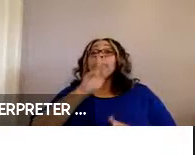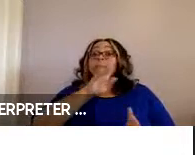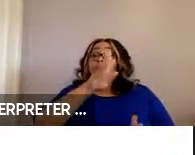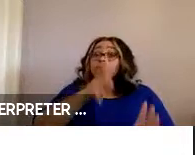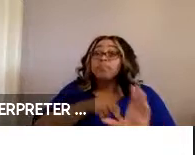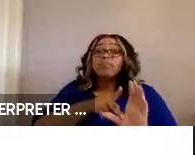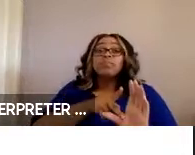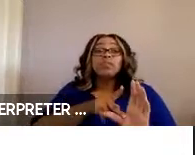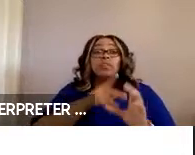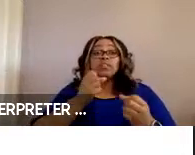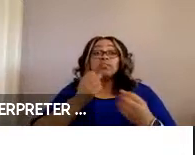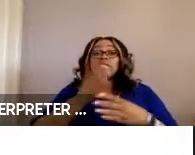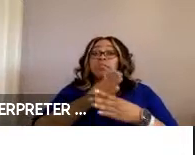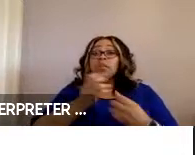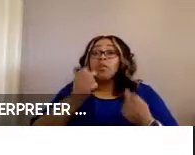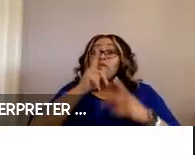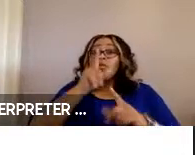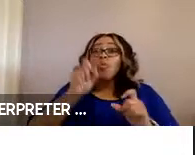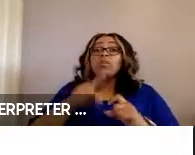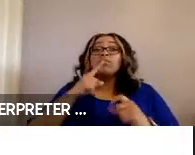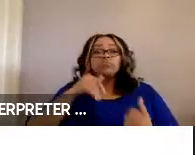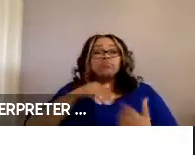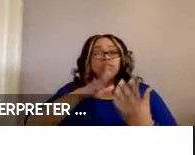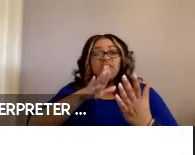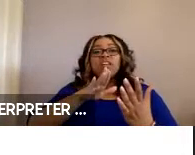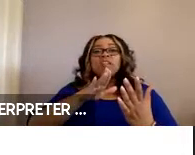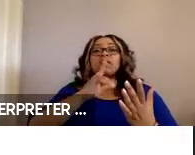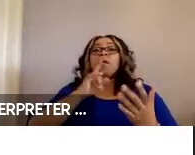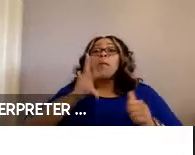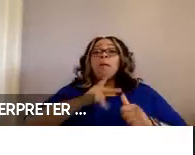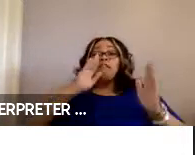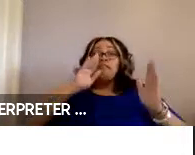shared many questions related to the AV interface, primarily